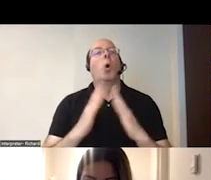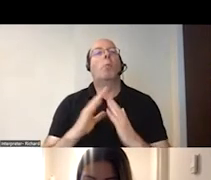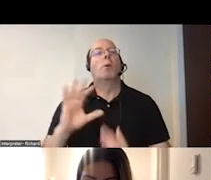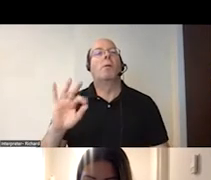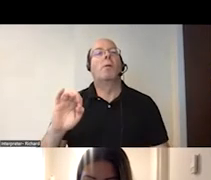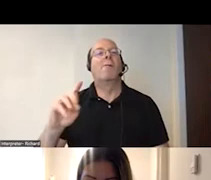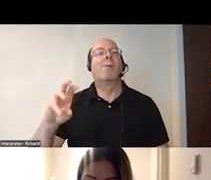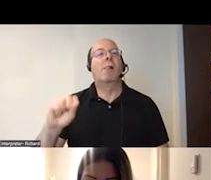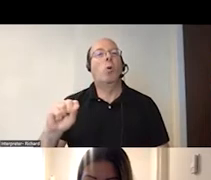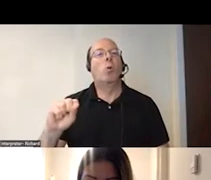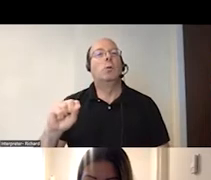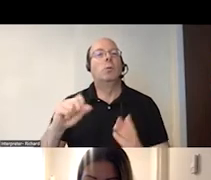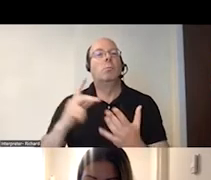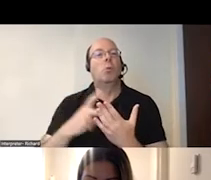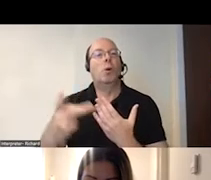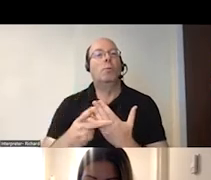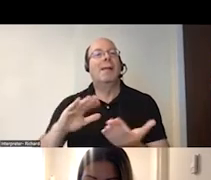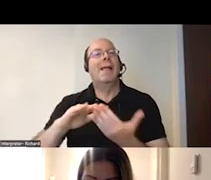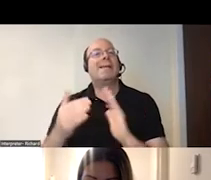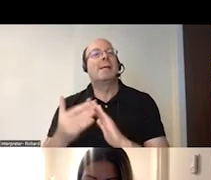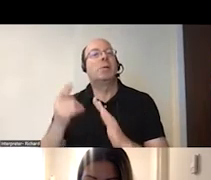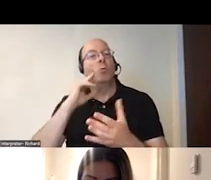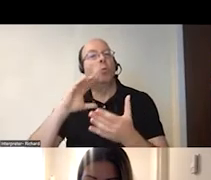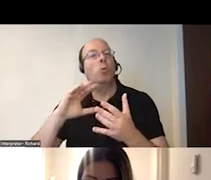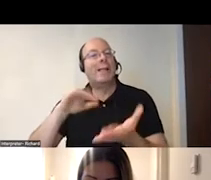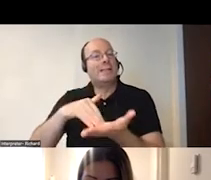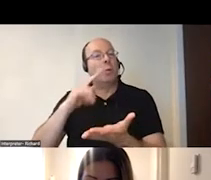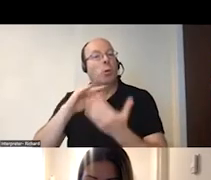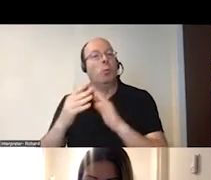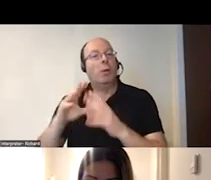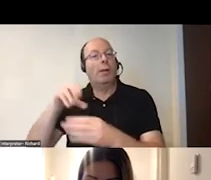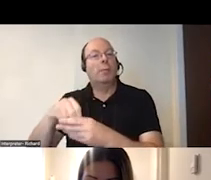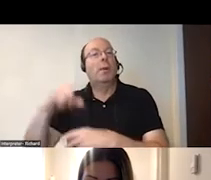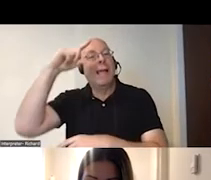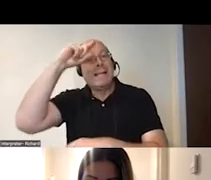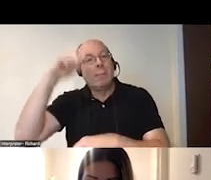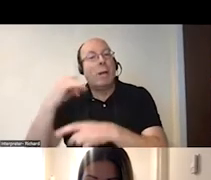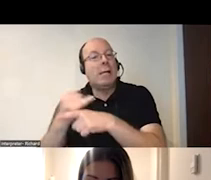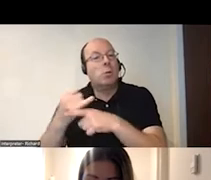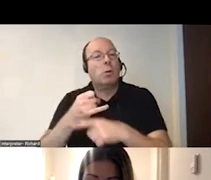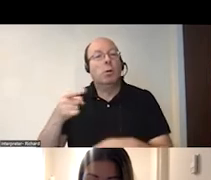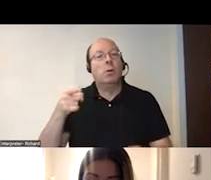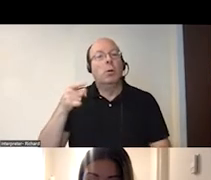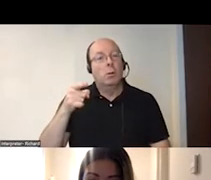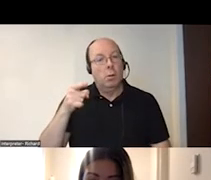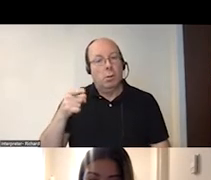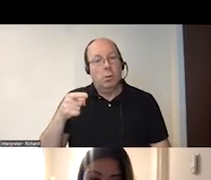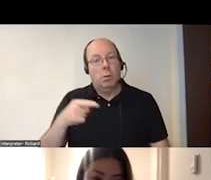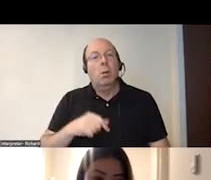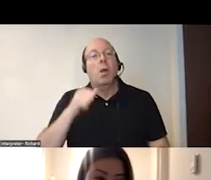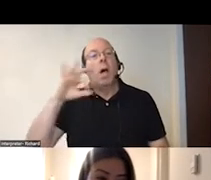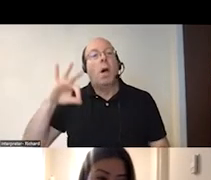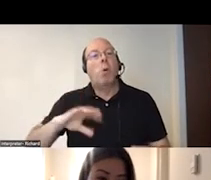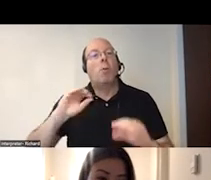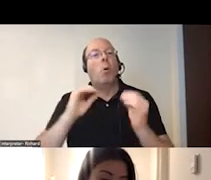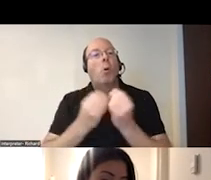by the Community or Center for Community Engagement. And it's a summer internship where you get placed with nonprofit organizations